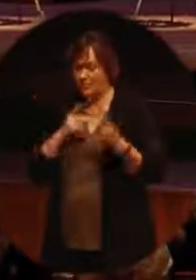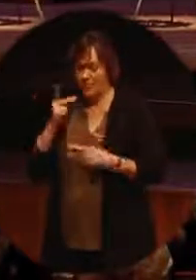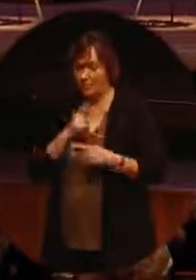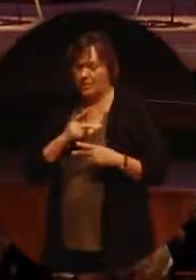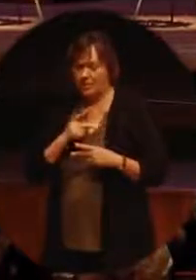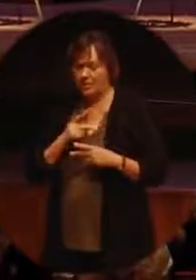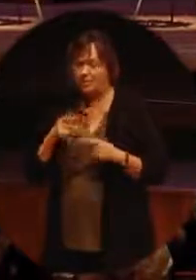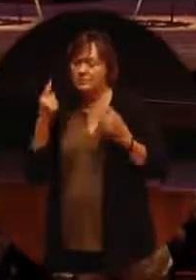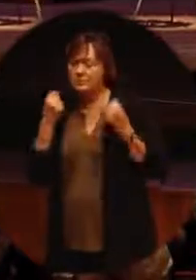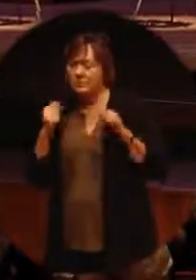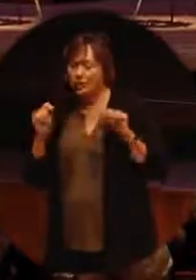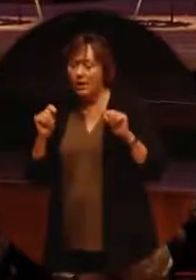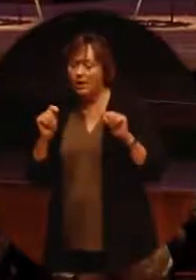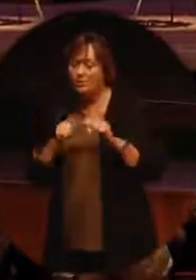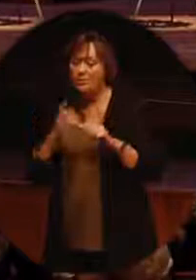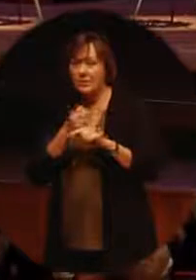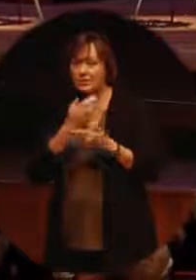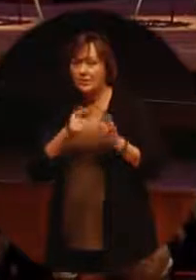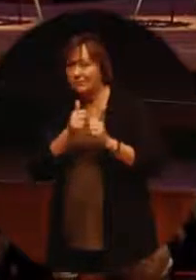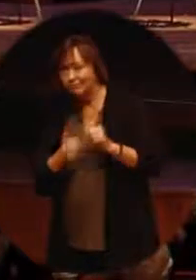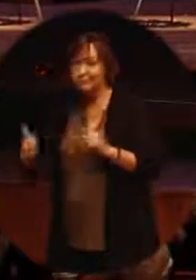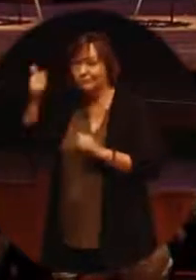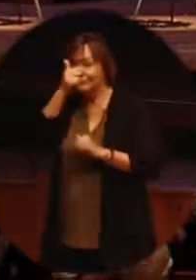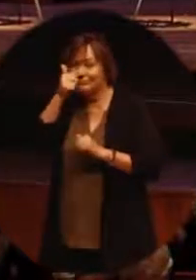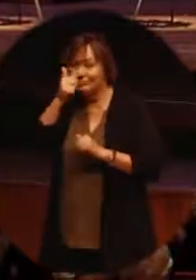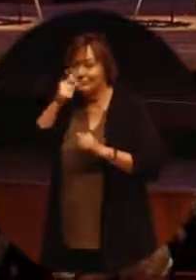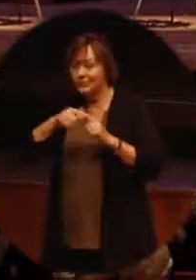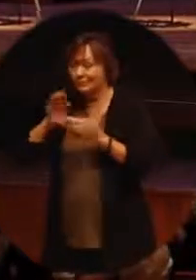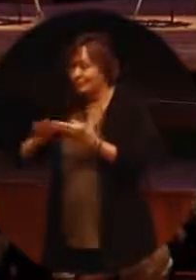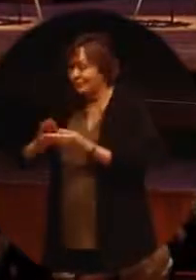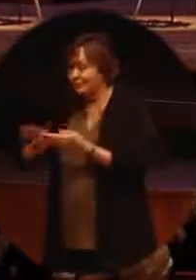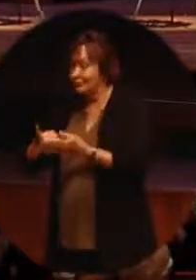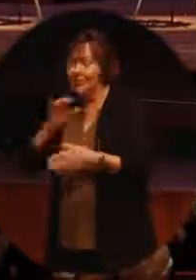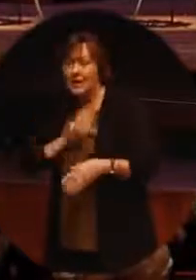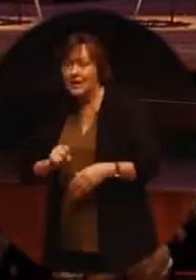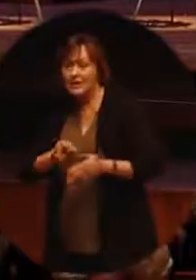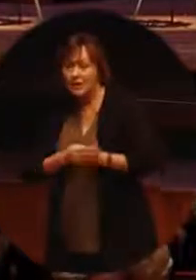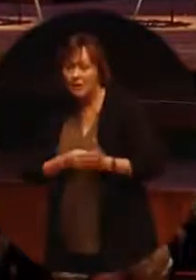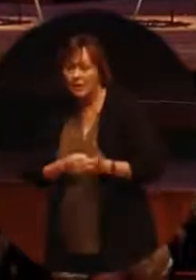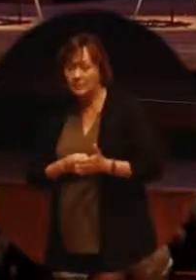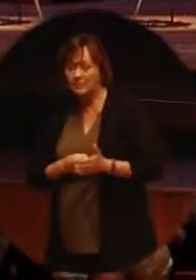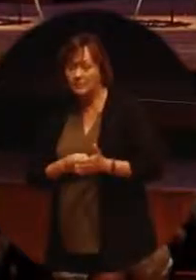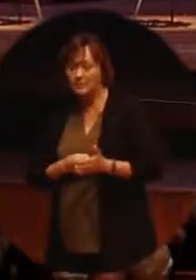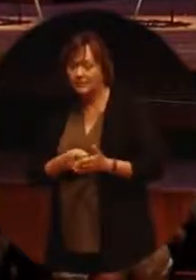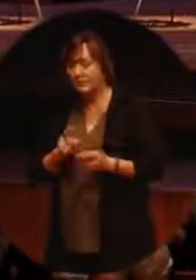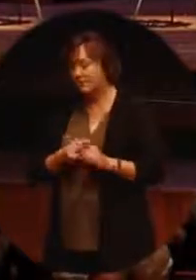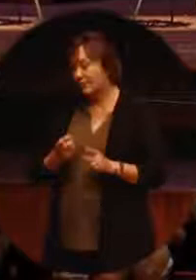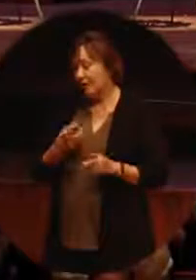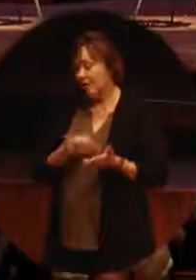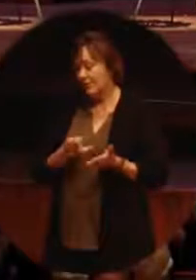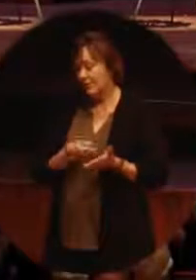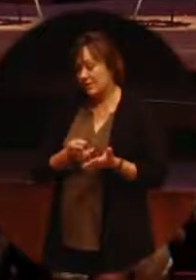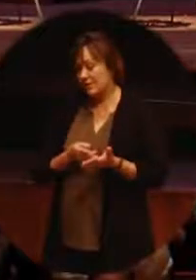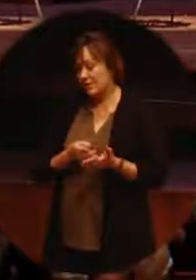number of people trying to get someone up above to waive that age requirement.